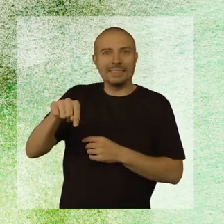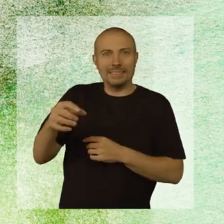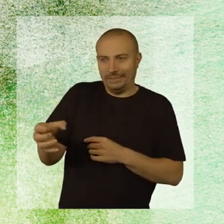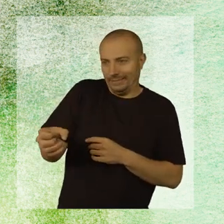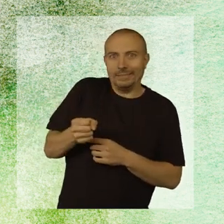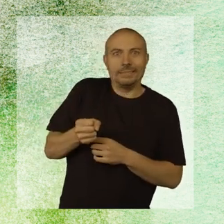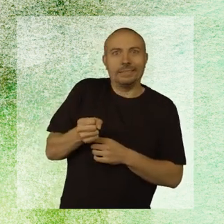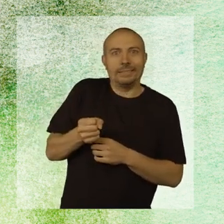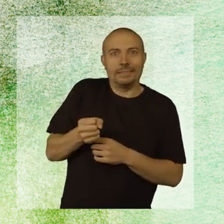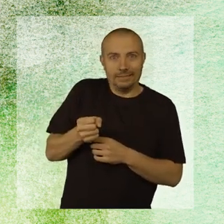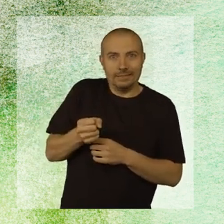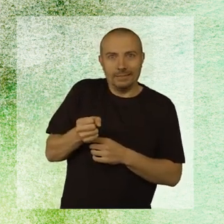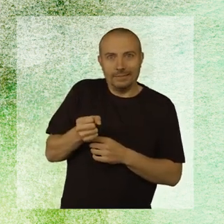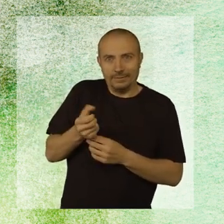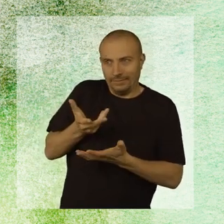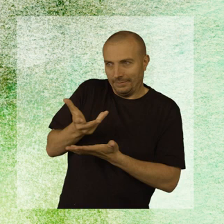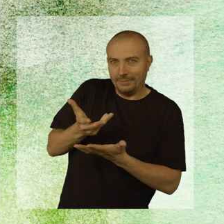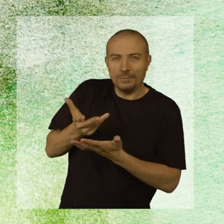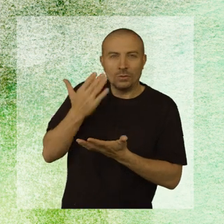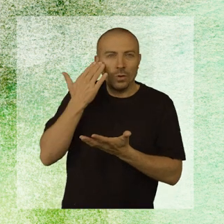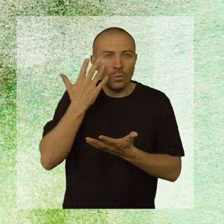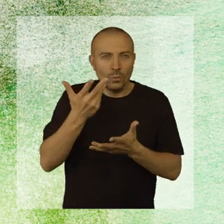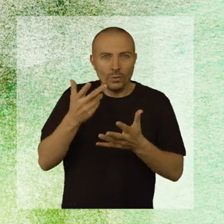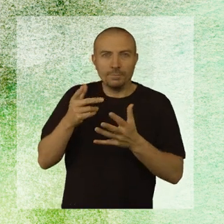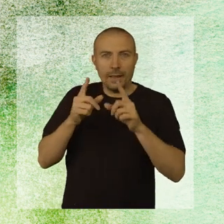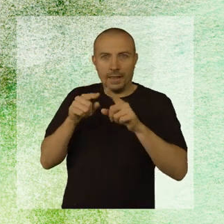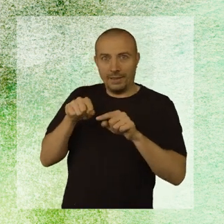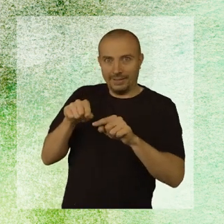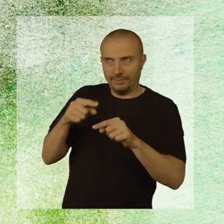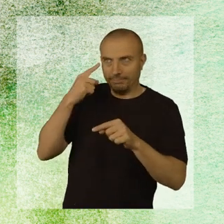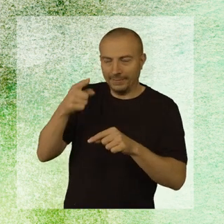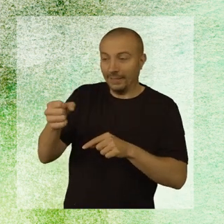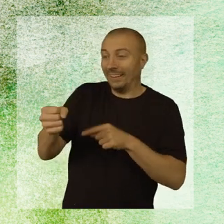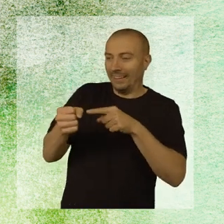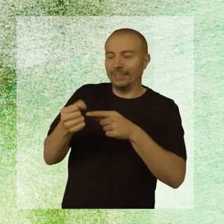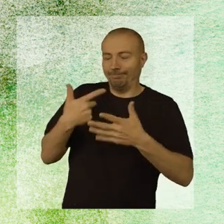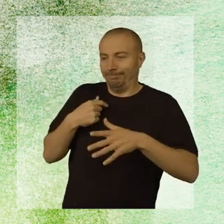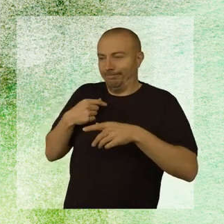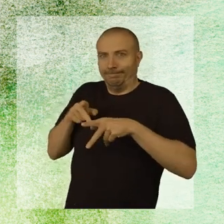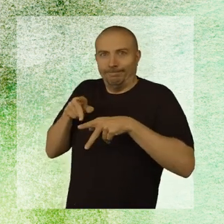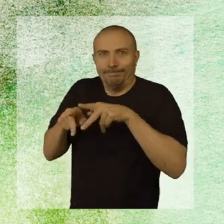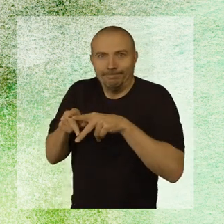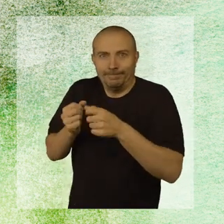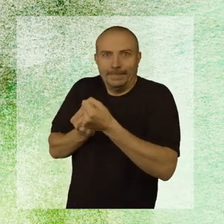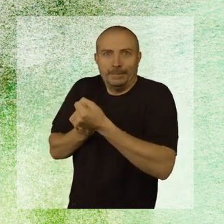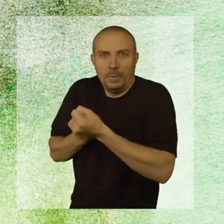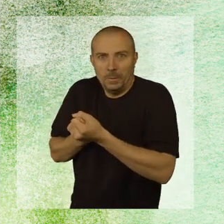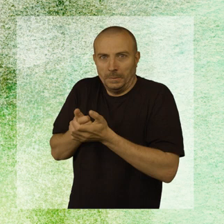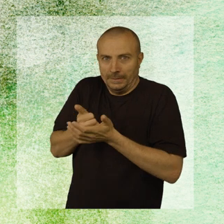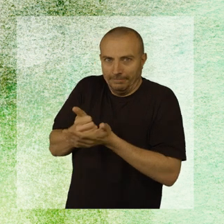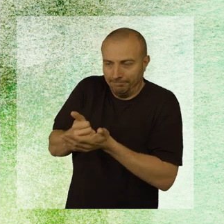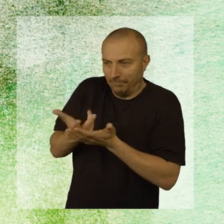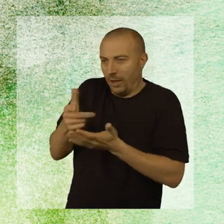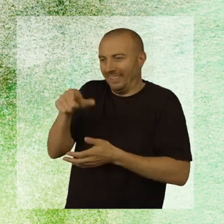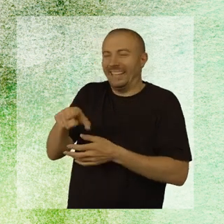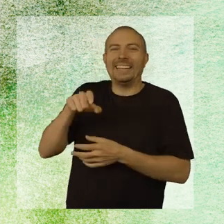that the mindset of having persons with a disability as persons that need to